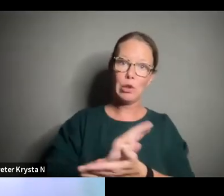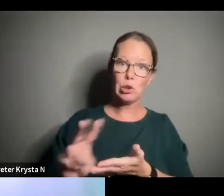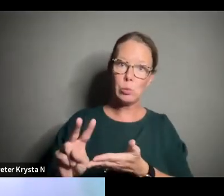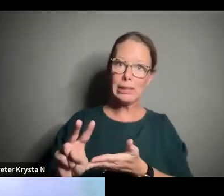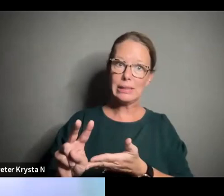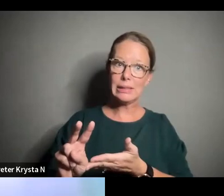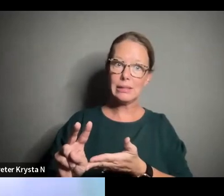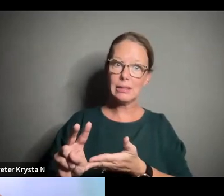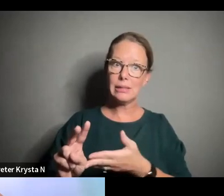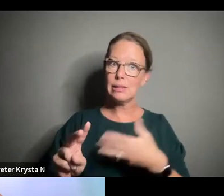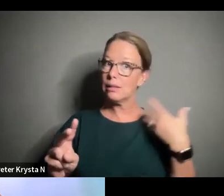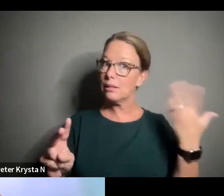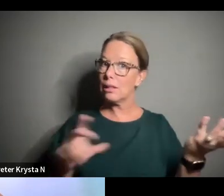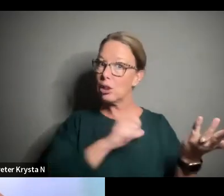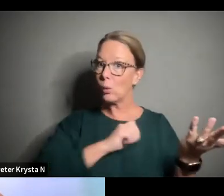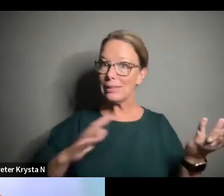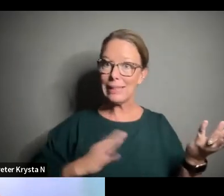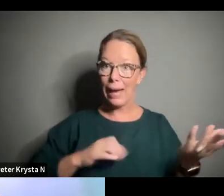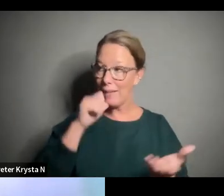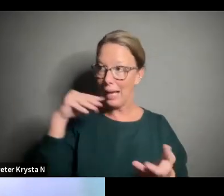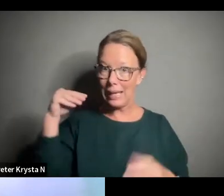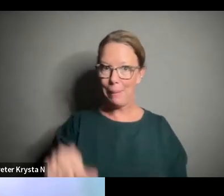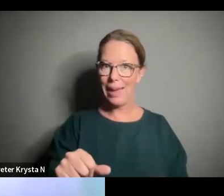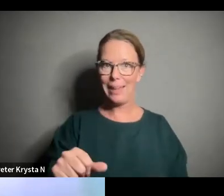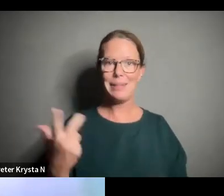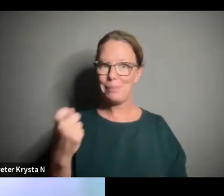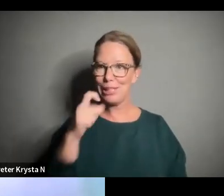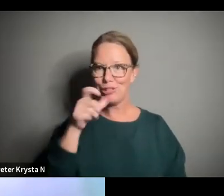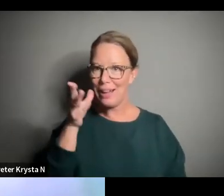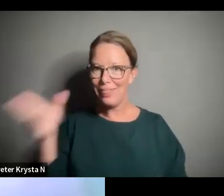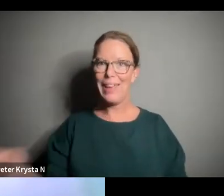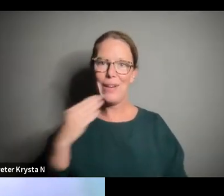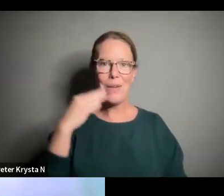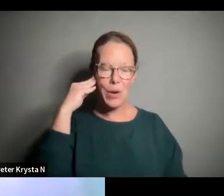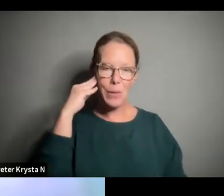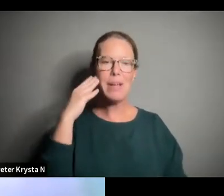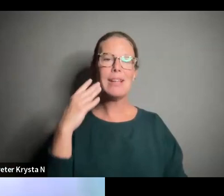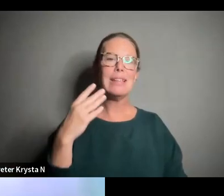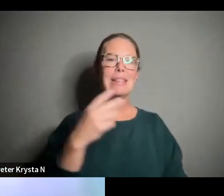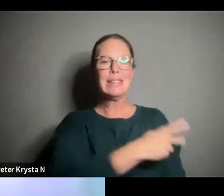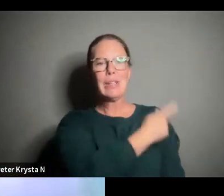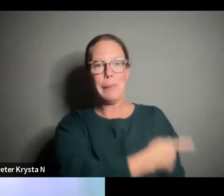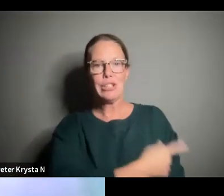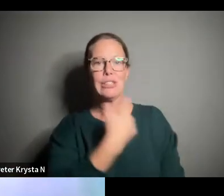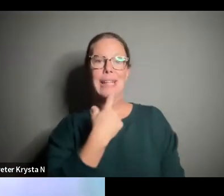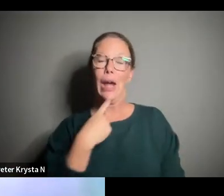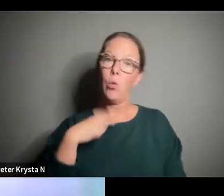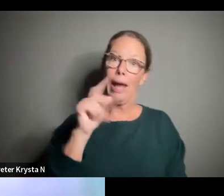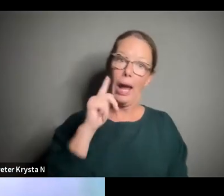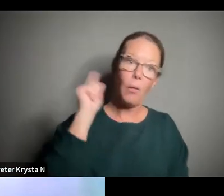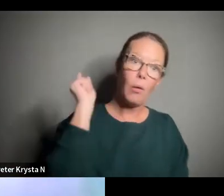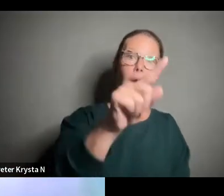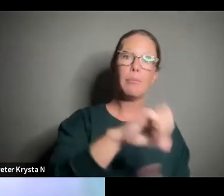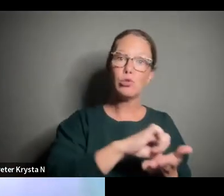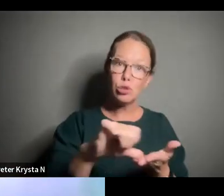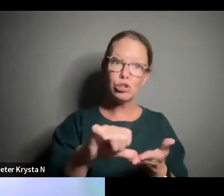staff isn't going to get paid, because you're not down there. So I've had patients say, okay, I'm going to do the surgery and I got to get right back. I'll do